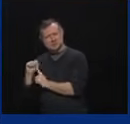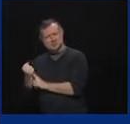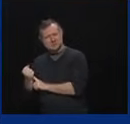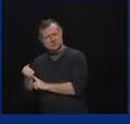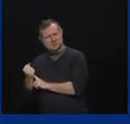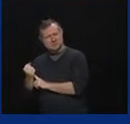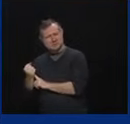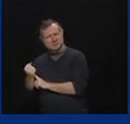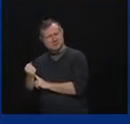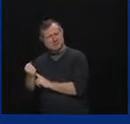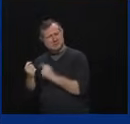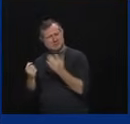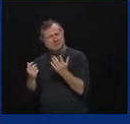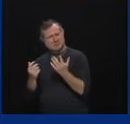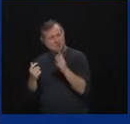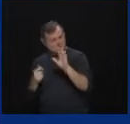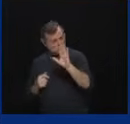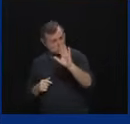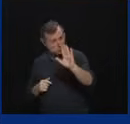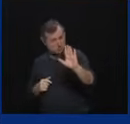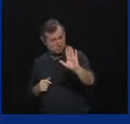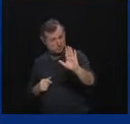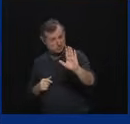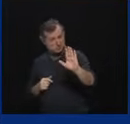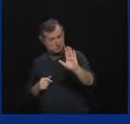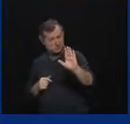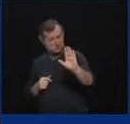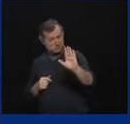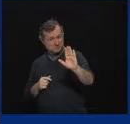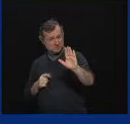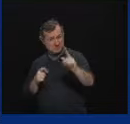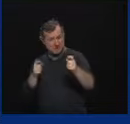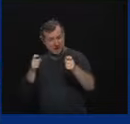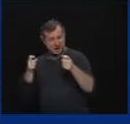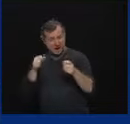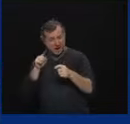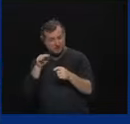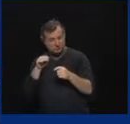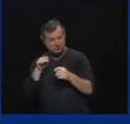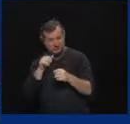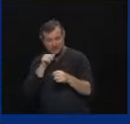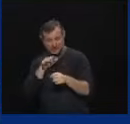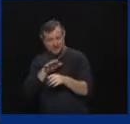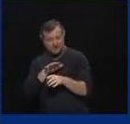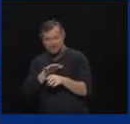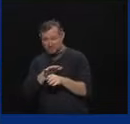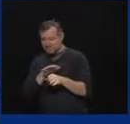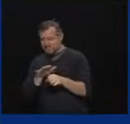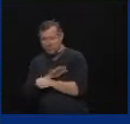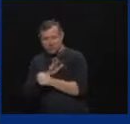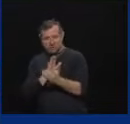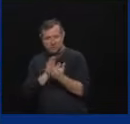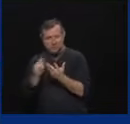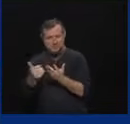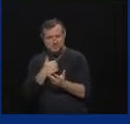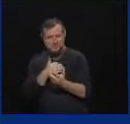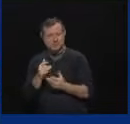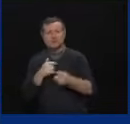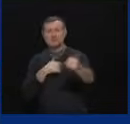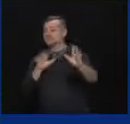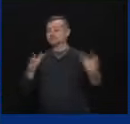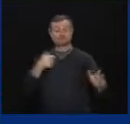the potential cost to taxpayers that could exceed more than $1 billion once it's set up? No, this is what's happening right now. We're still in the fact-finding